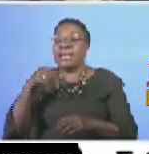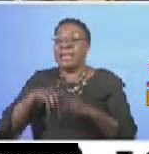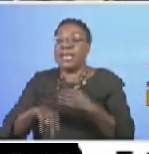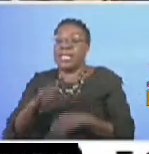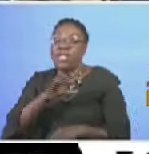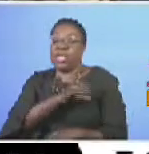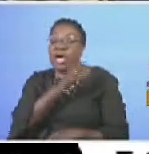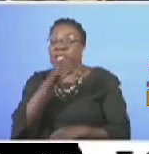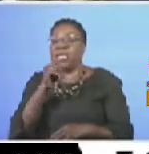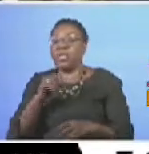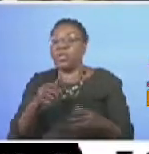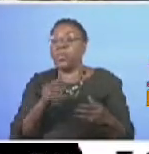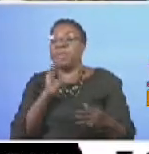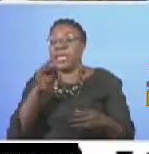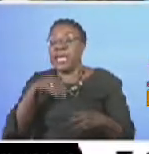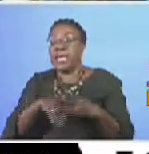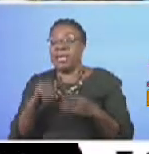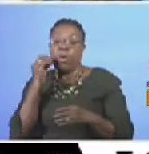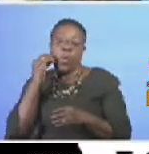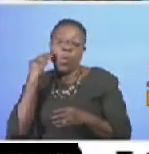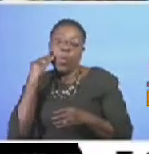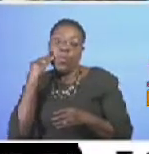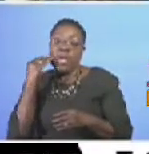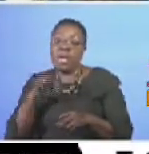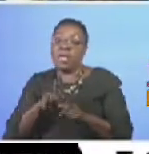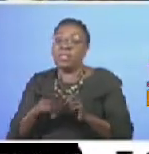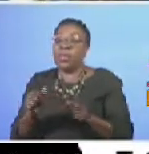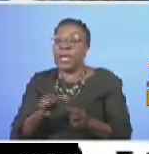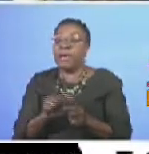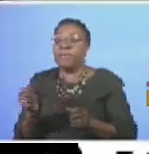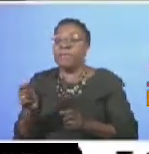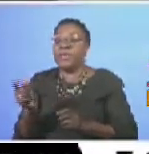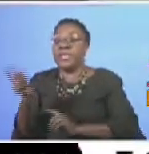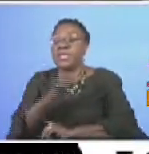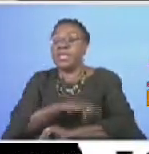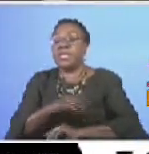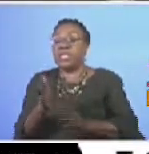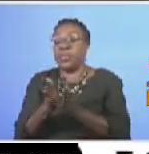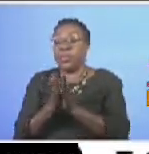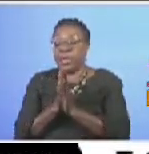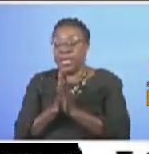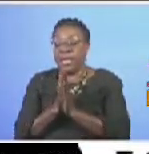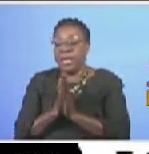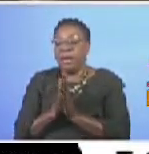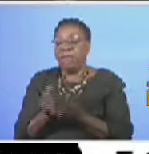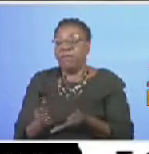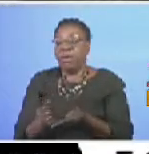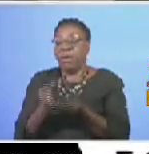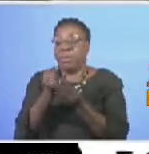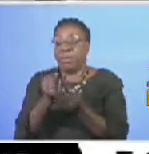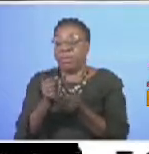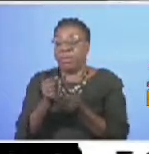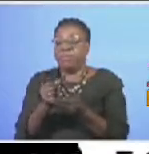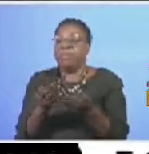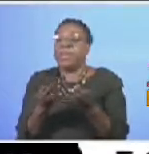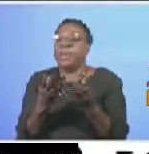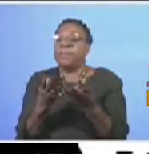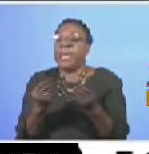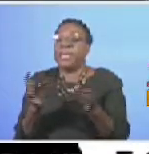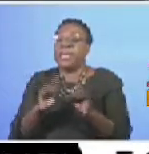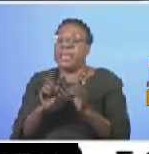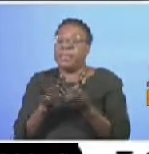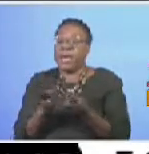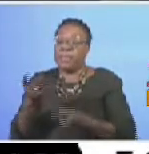then to lead a home. And so every day I pray for the balance. Many departments come under her leadership.